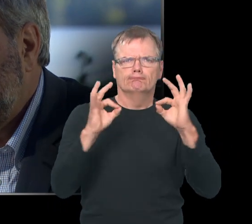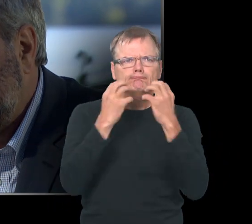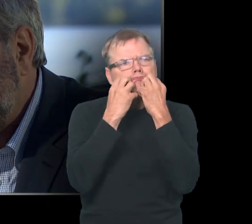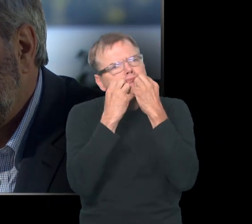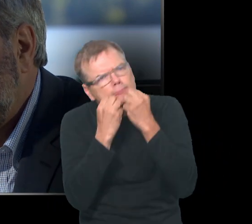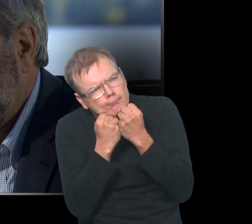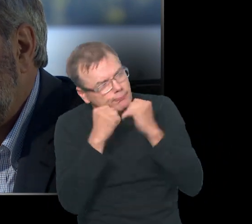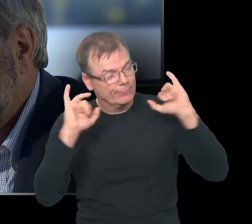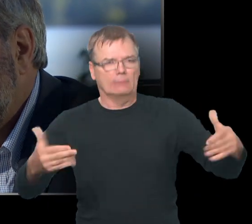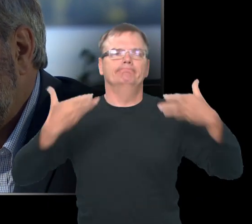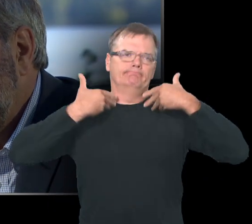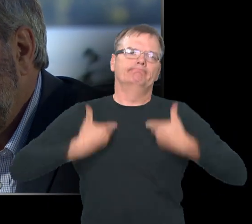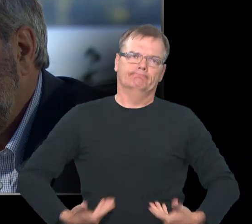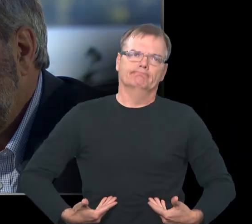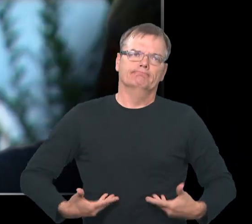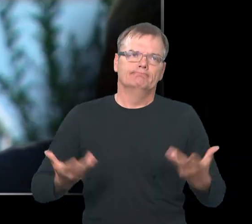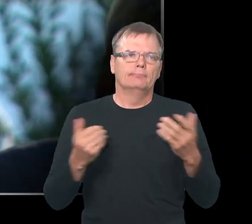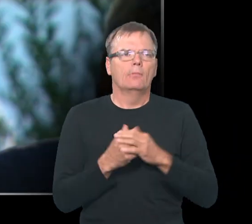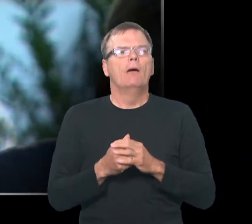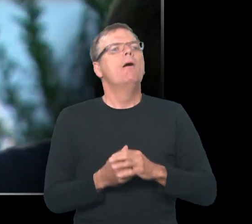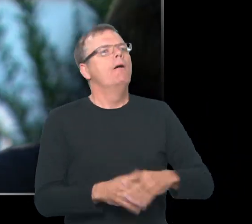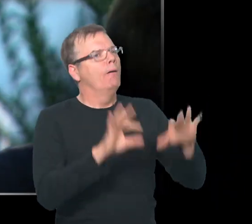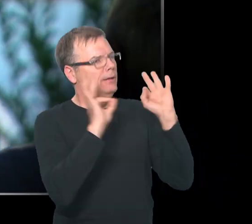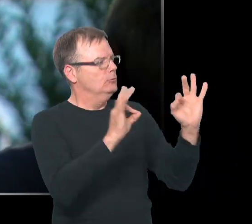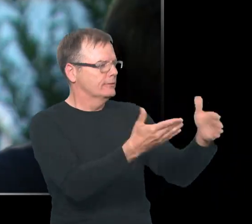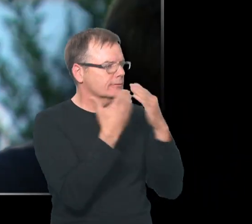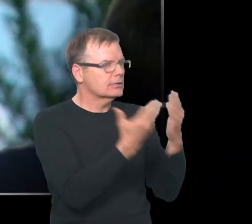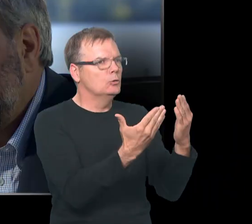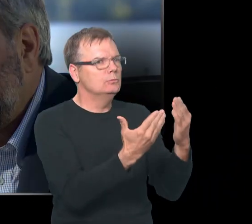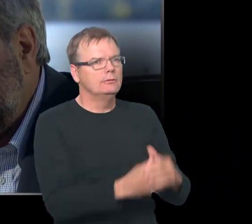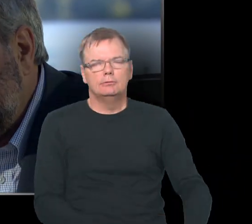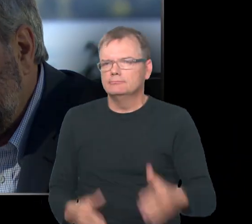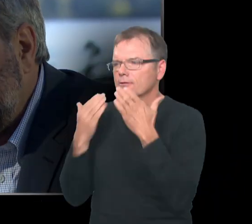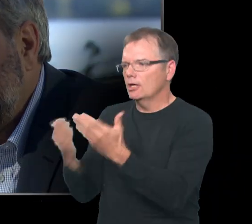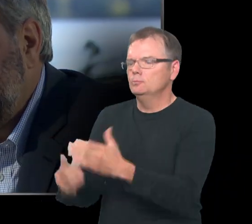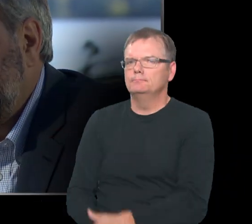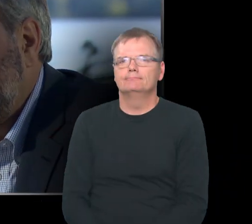those values, and that's the type of government that I'll lead. Mr. Mulcair, thanks very much. Thank you, Peter.